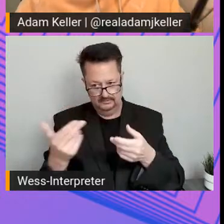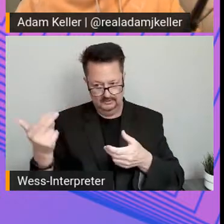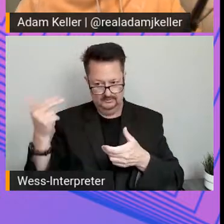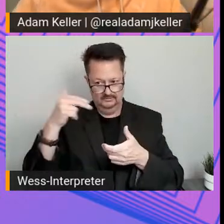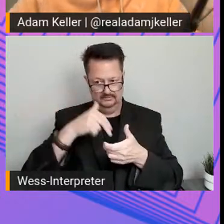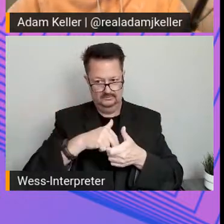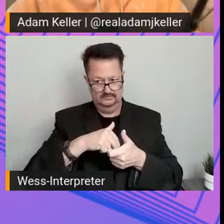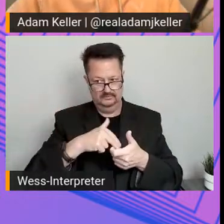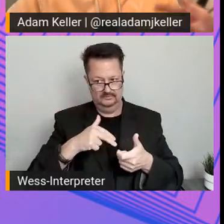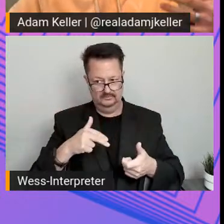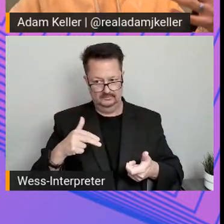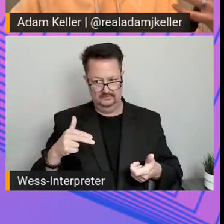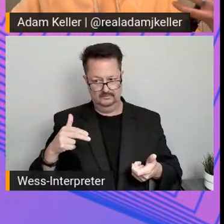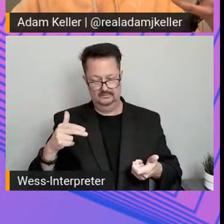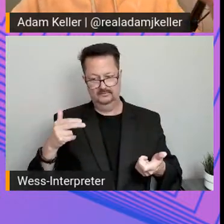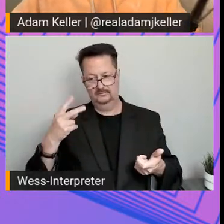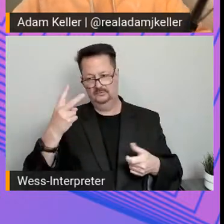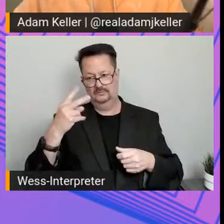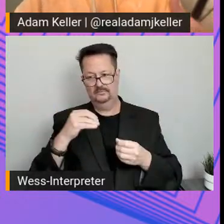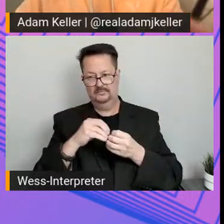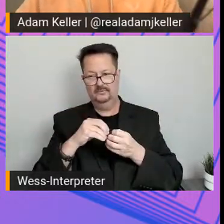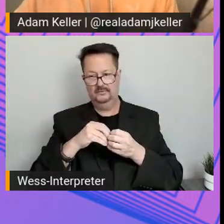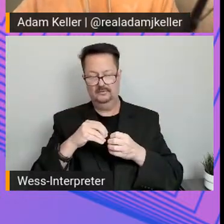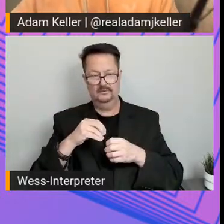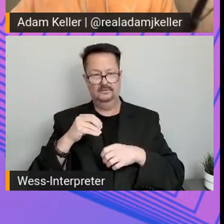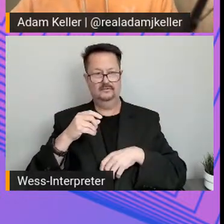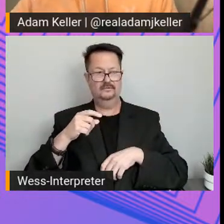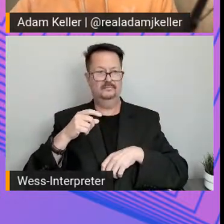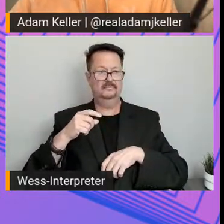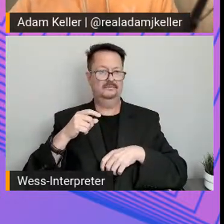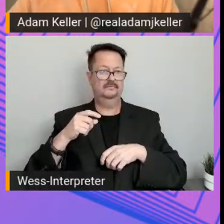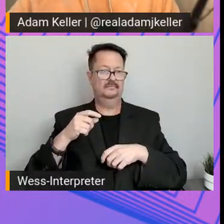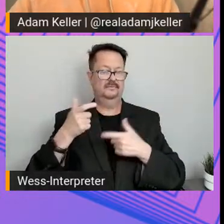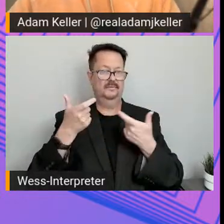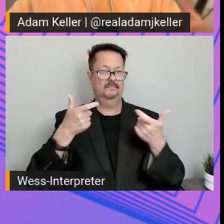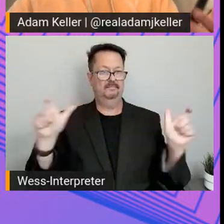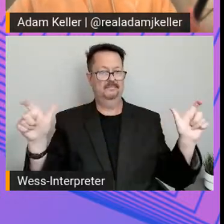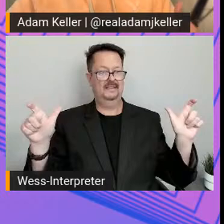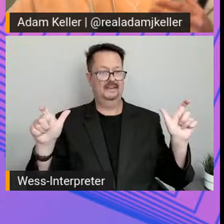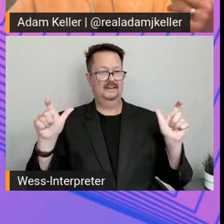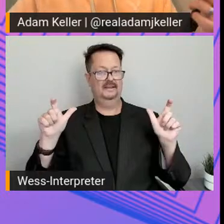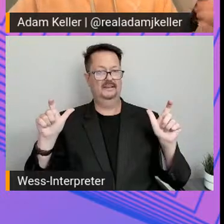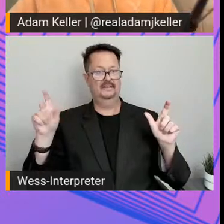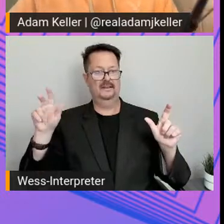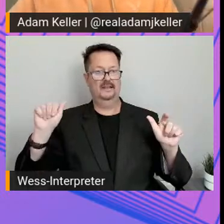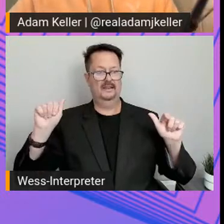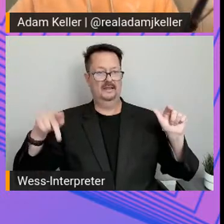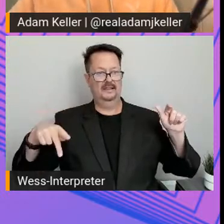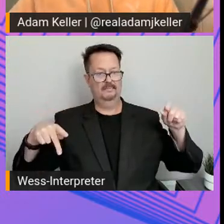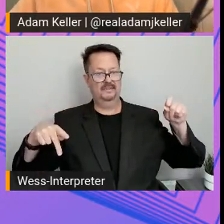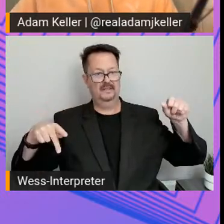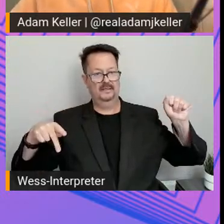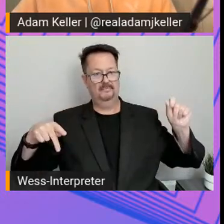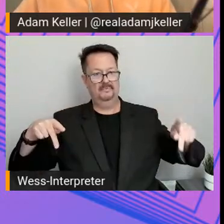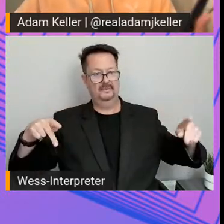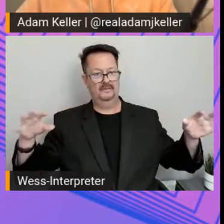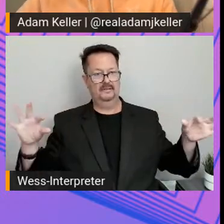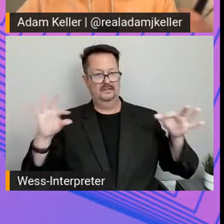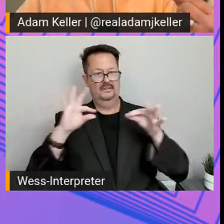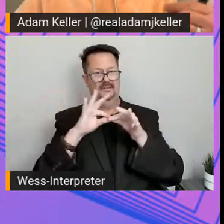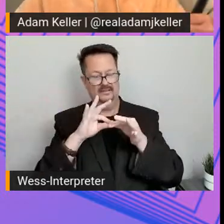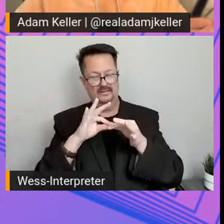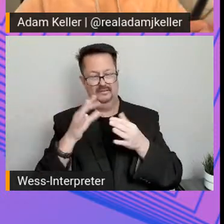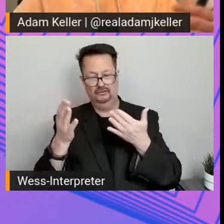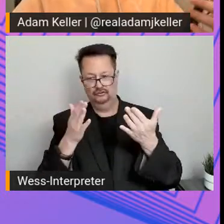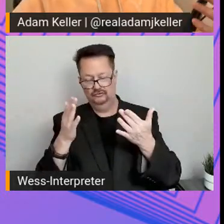applications that we want to bring in that our main application is going to talk to? Well, now we need to start thinking about service discovery. Do I need a